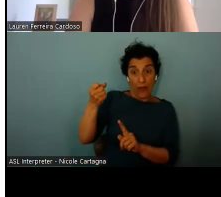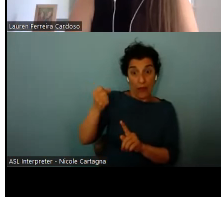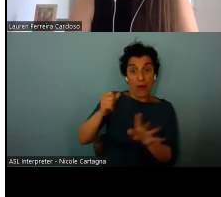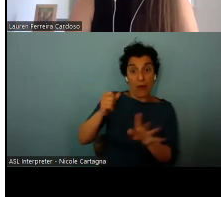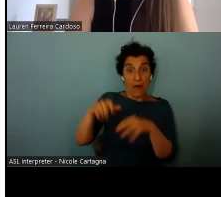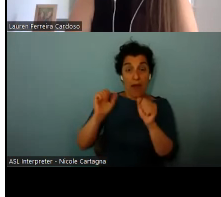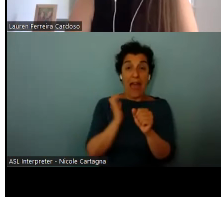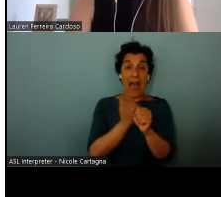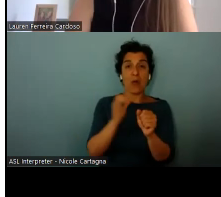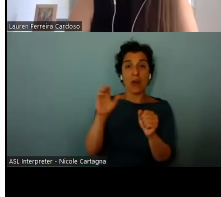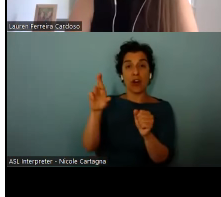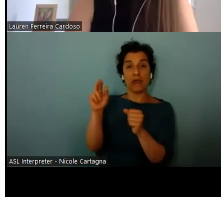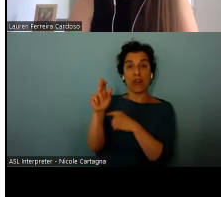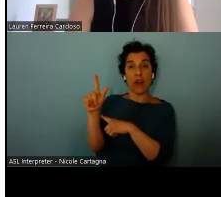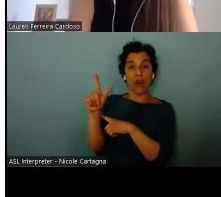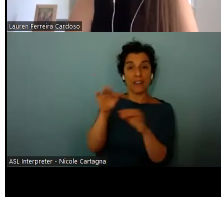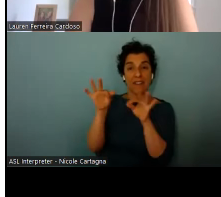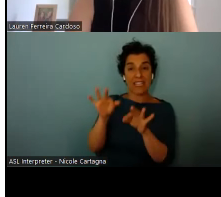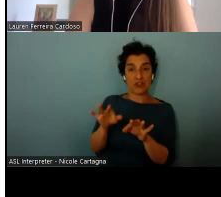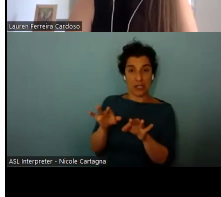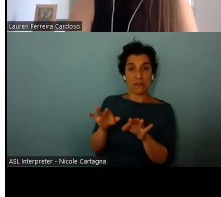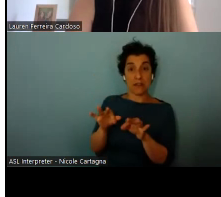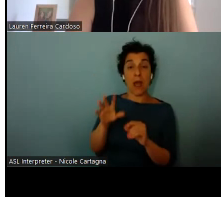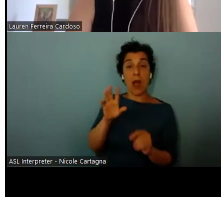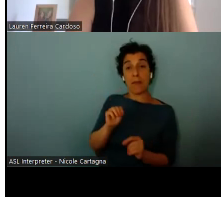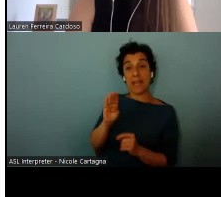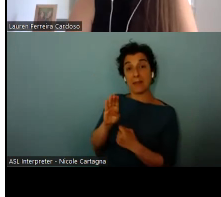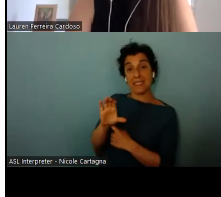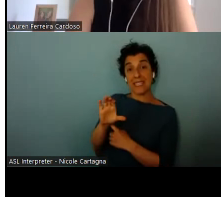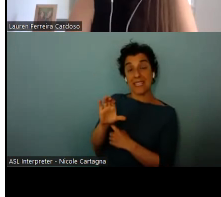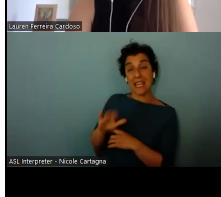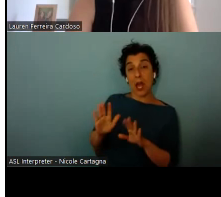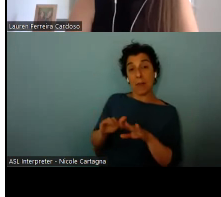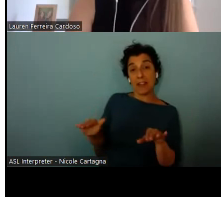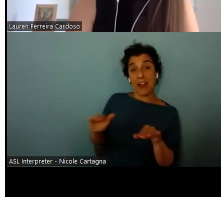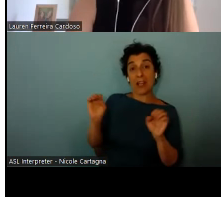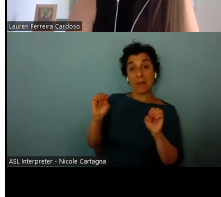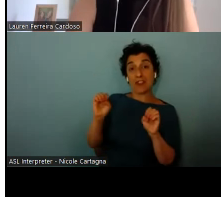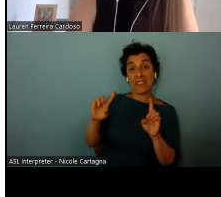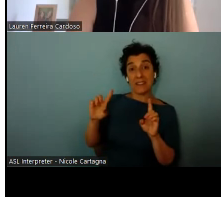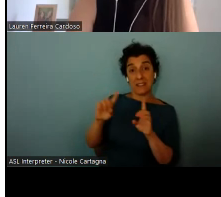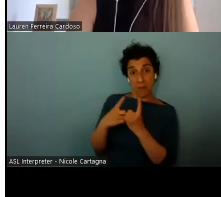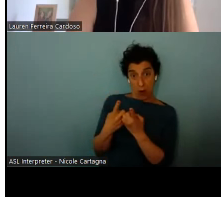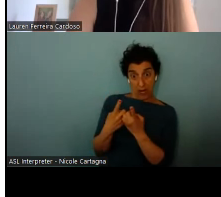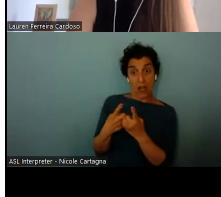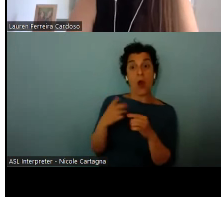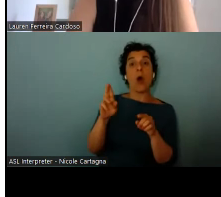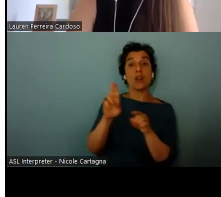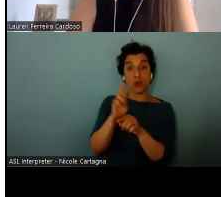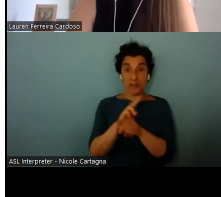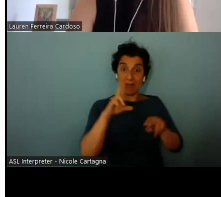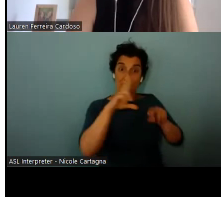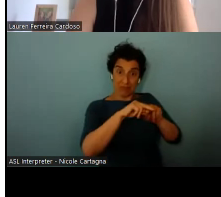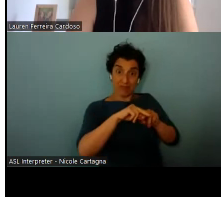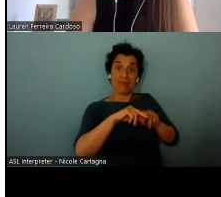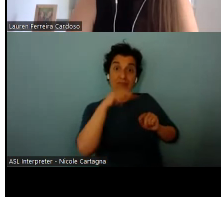the use of our rural definitions, that BMC's Pediatric Emergency Department is using CCIS's